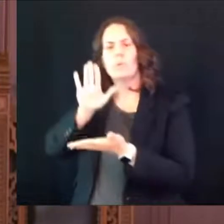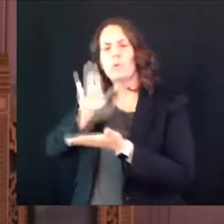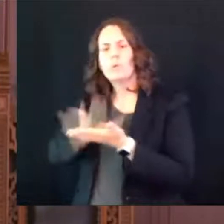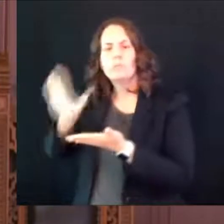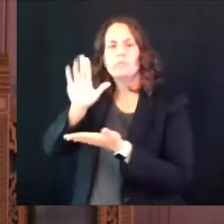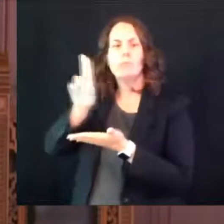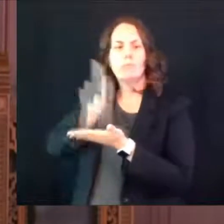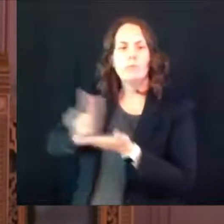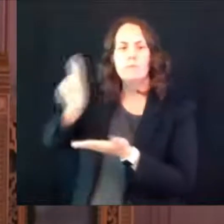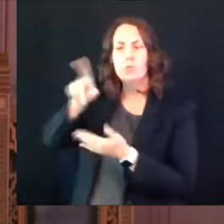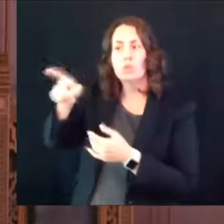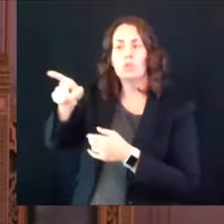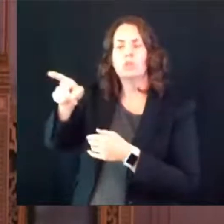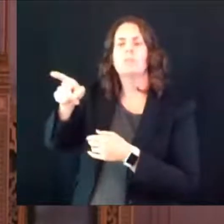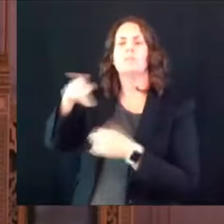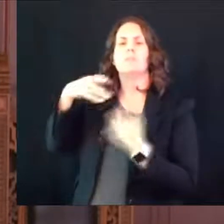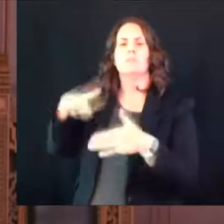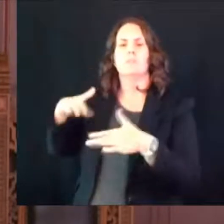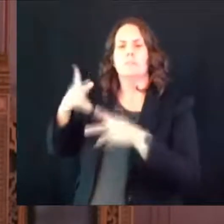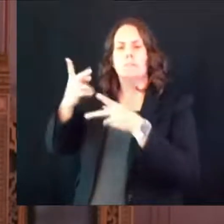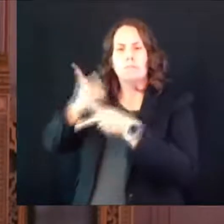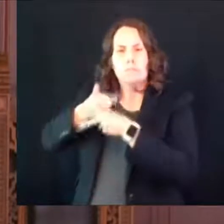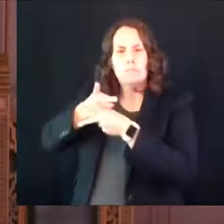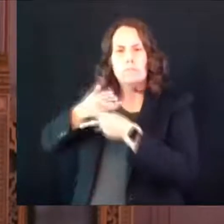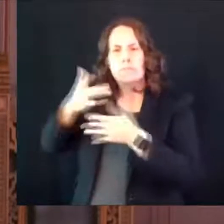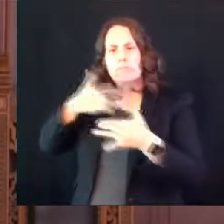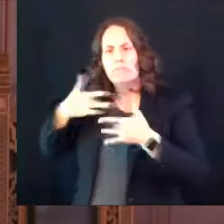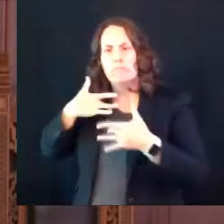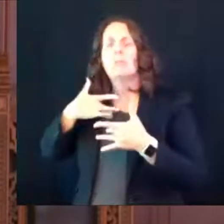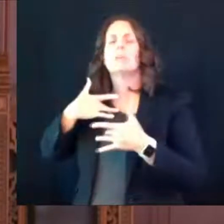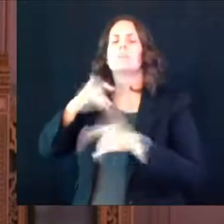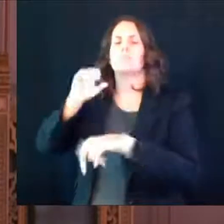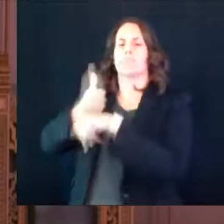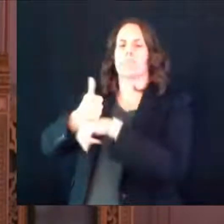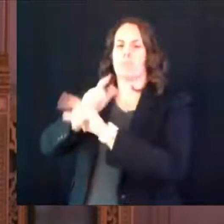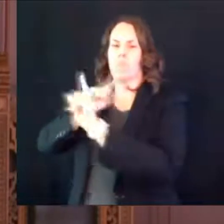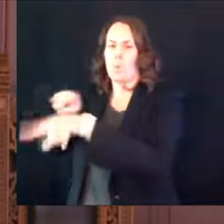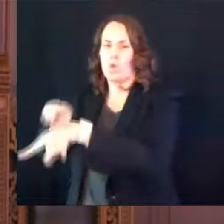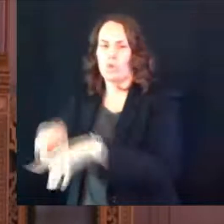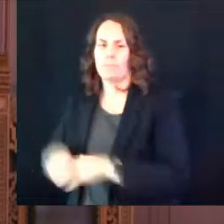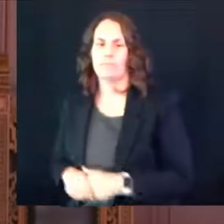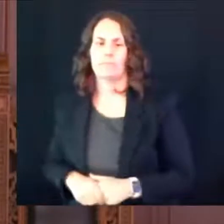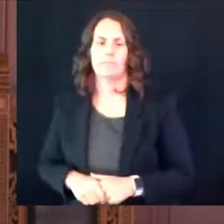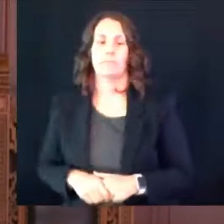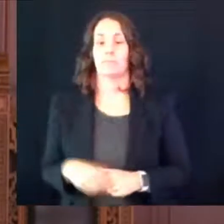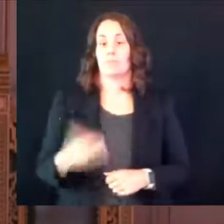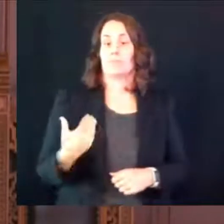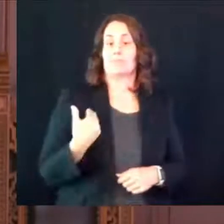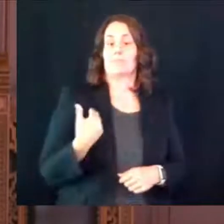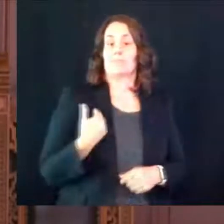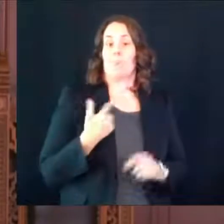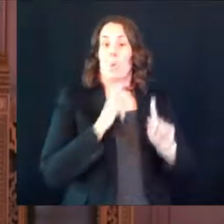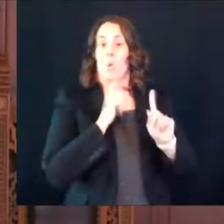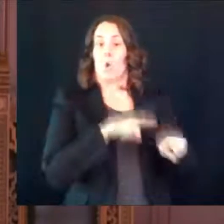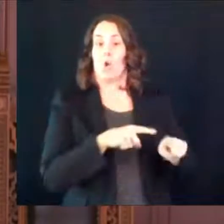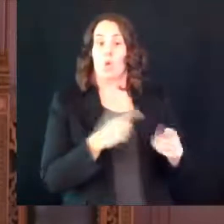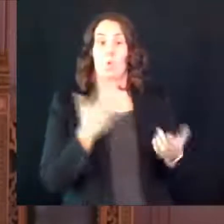teetering. We have to make sure that all those things are taken care of. So the virus is not